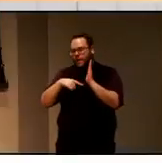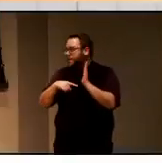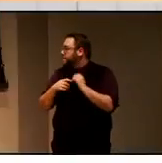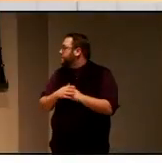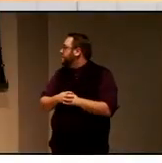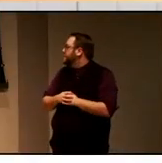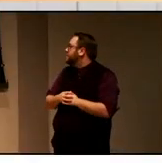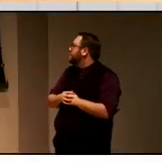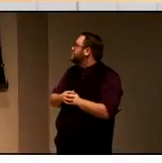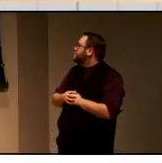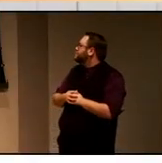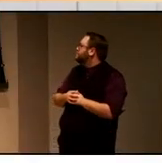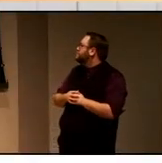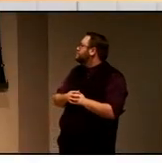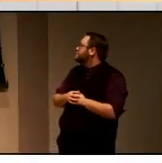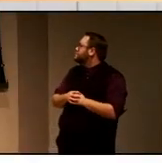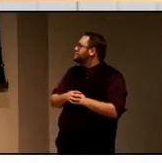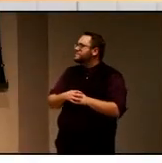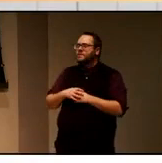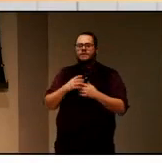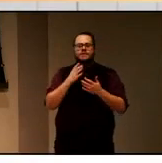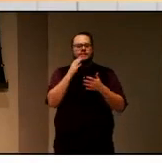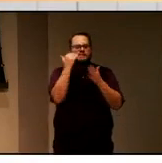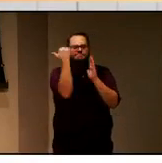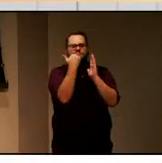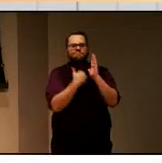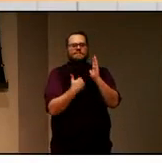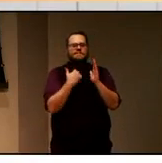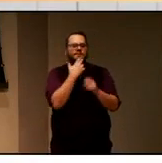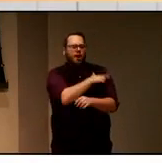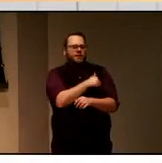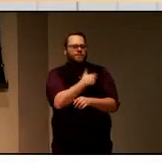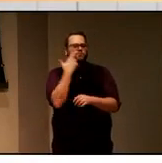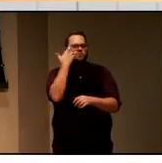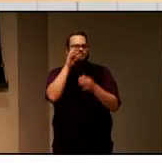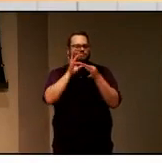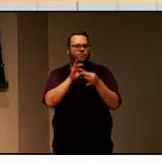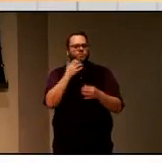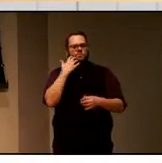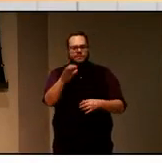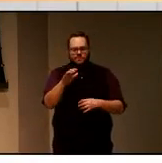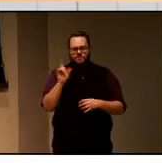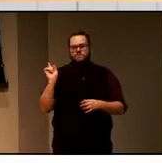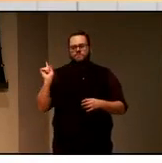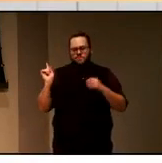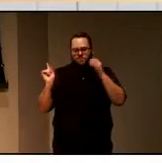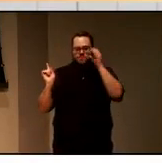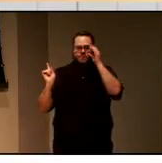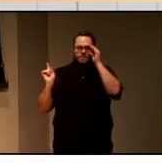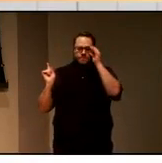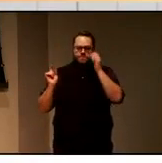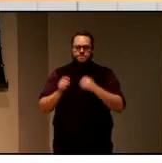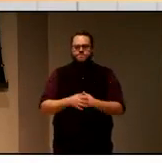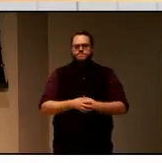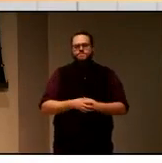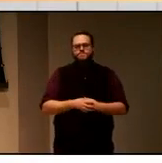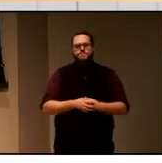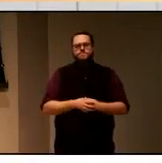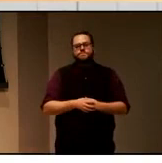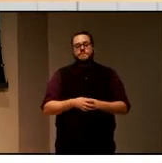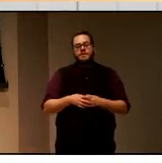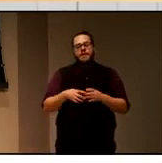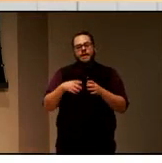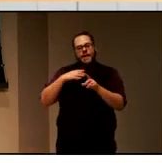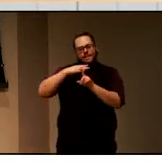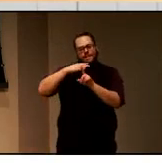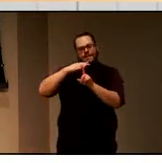lists some different hospitalization reasons that are associated with heat. And then we look at the temperature based